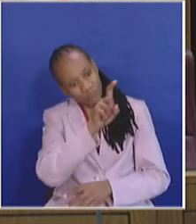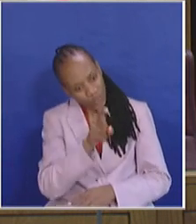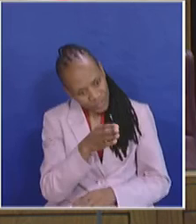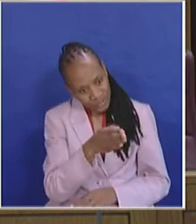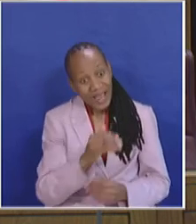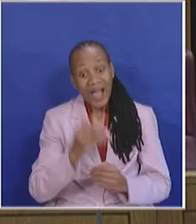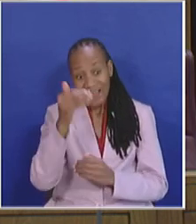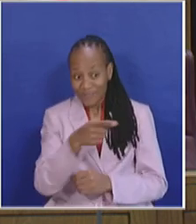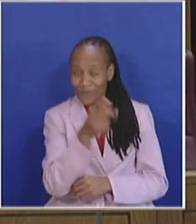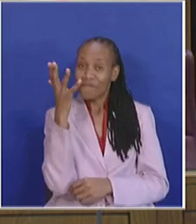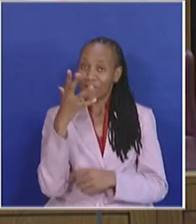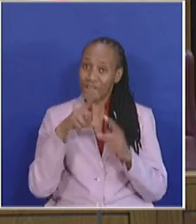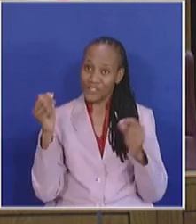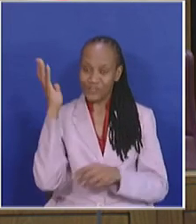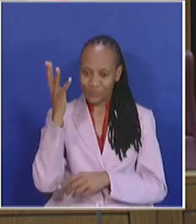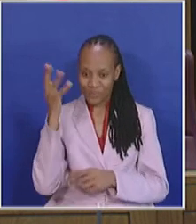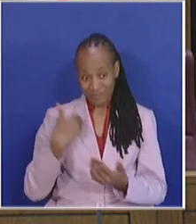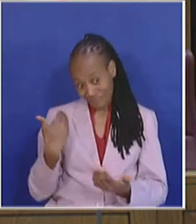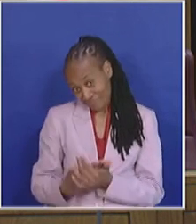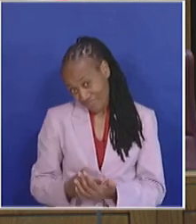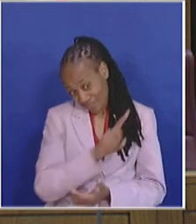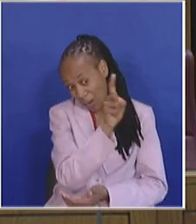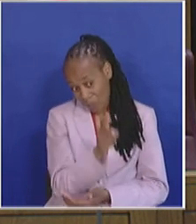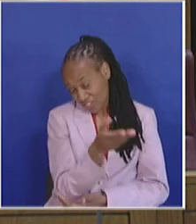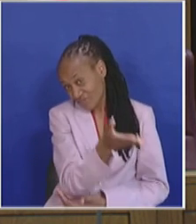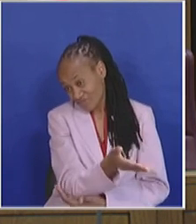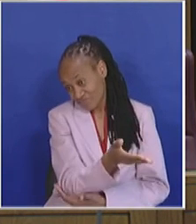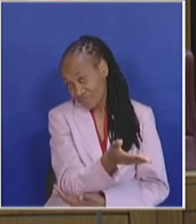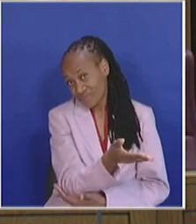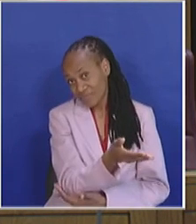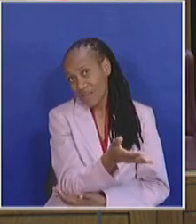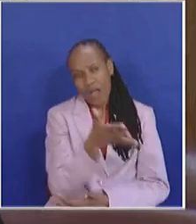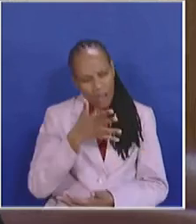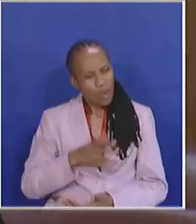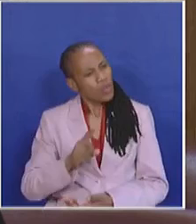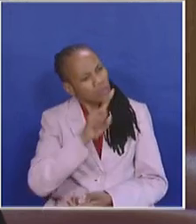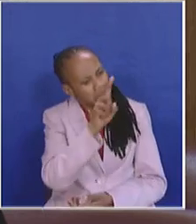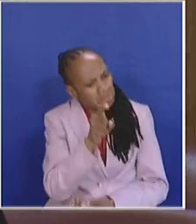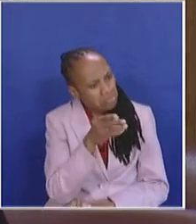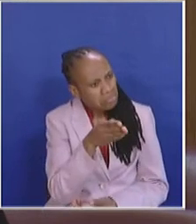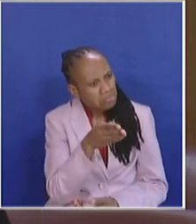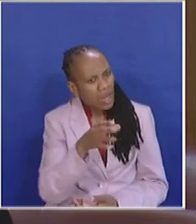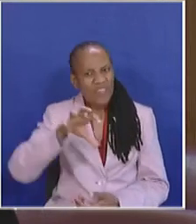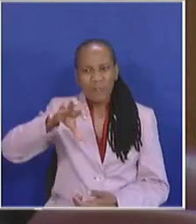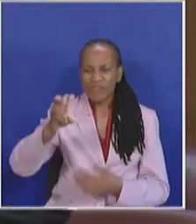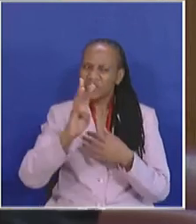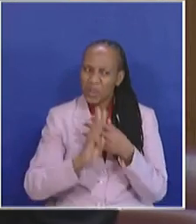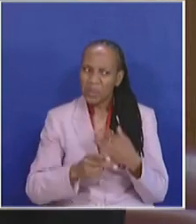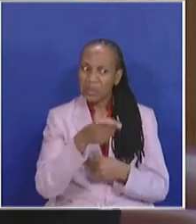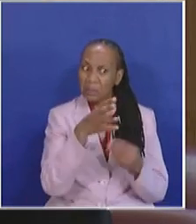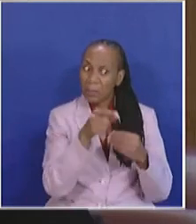Can you ask the honorable member? I want to know whether he even attended the provincial week. Thank you,